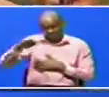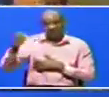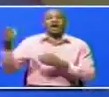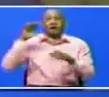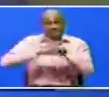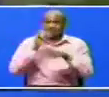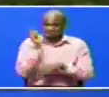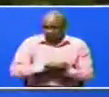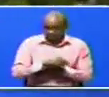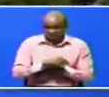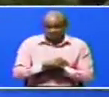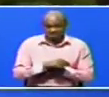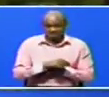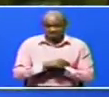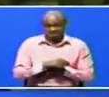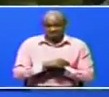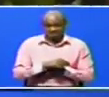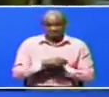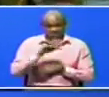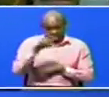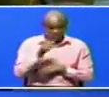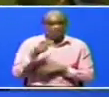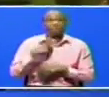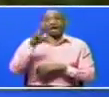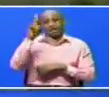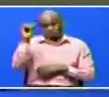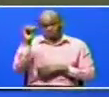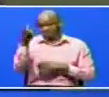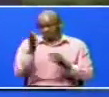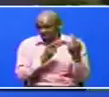delivered. Yes. By the relevant returning officers.